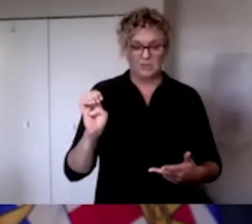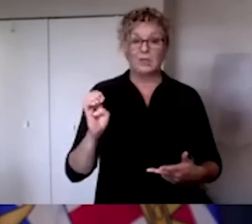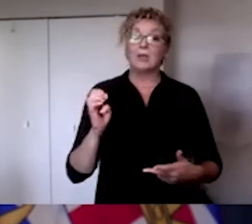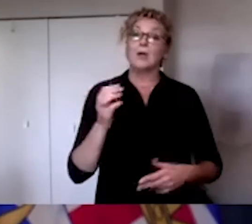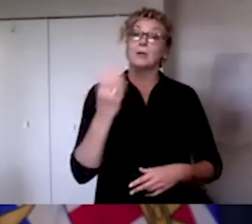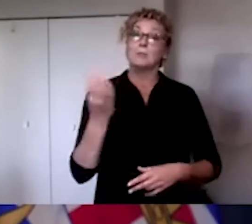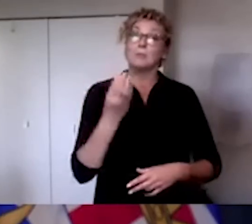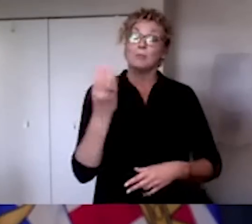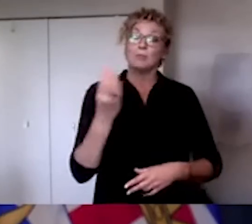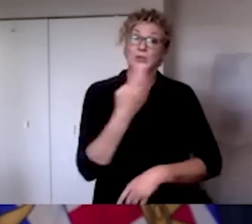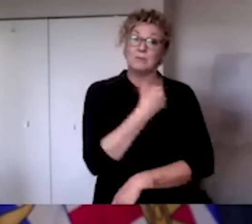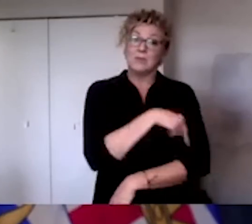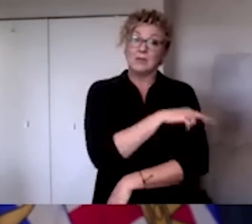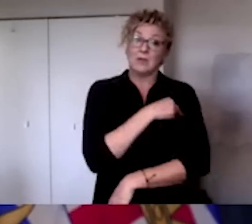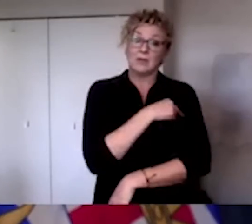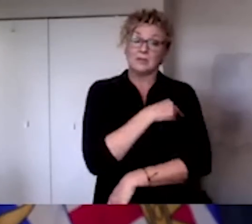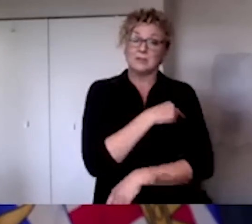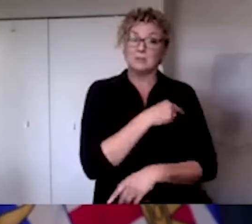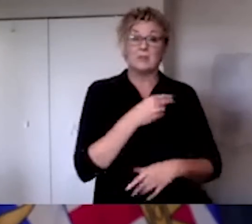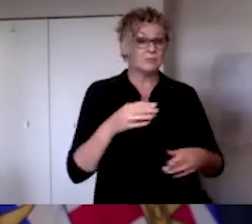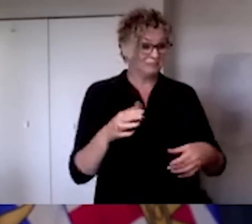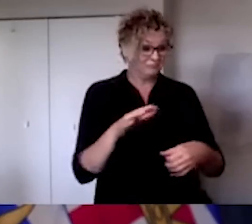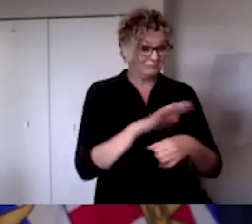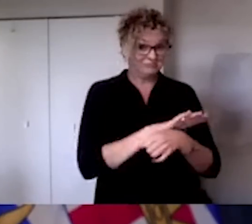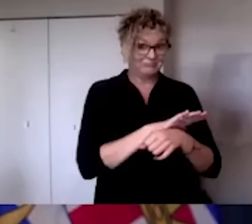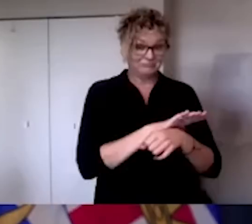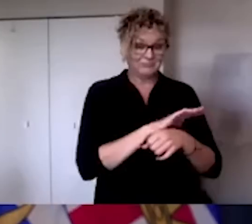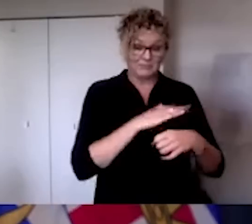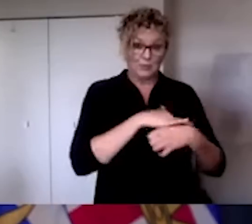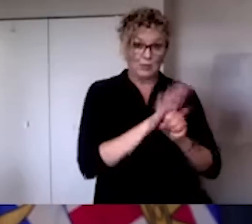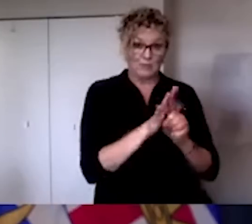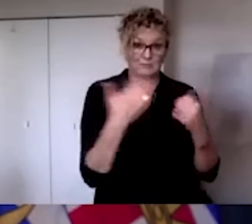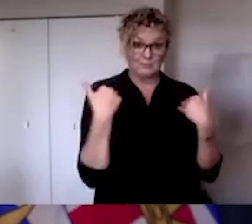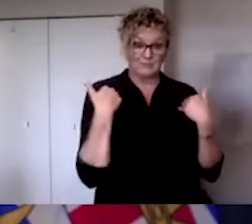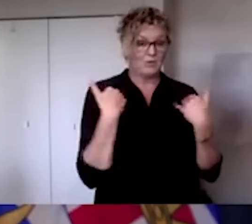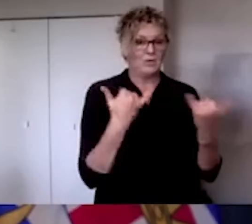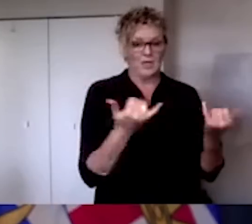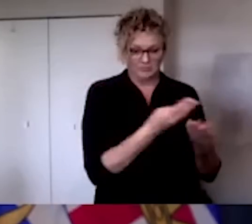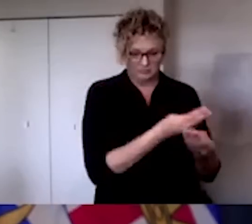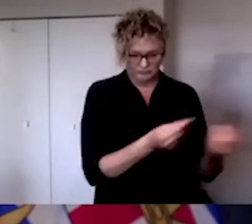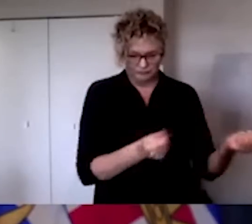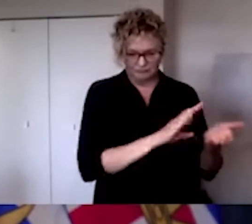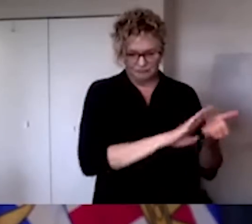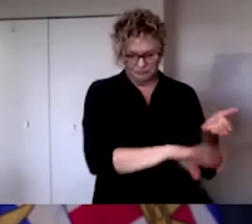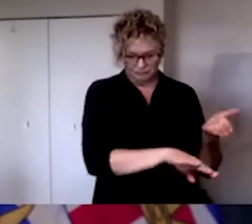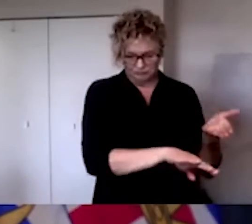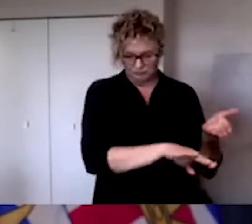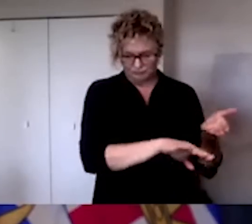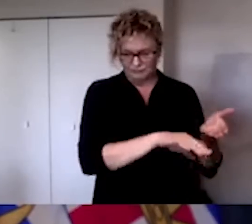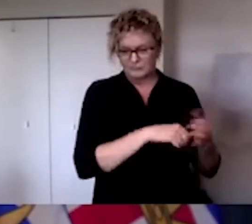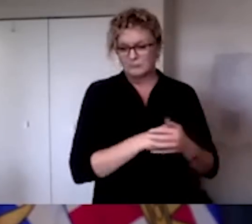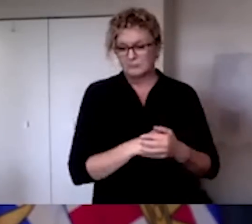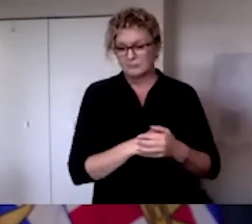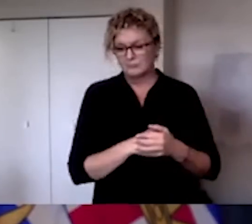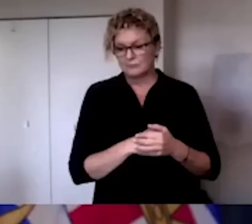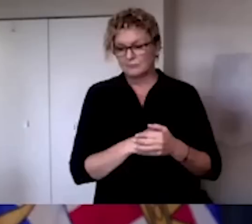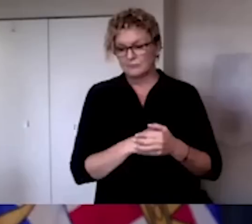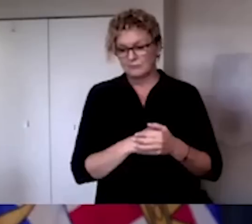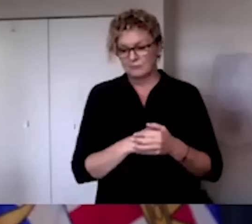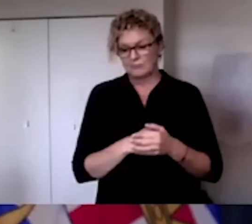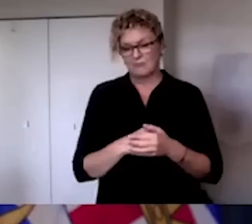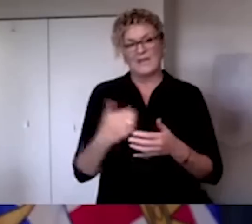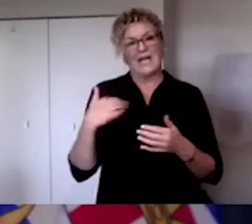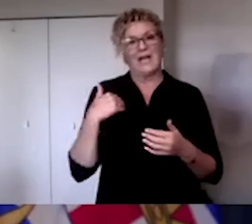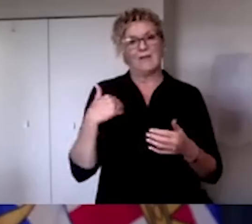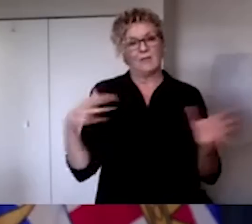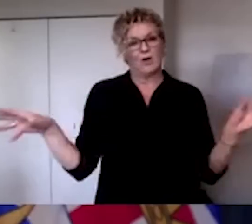at Thornbridge Gardens in Fraser Health and Harrison West at Elm Village. The outbreak at Burnaby Hospital, on the other hand, has